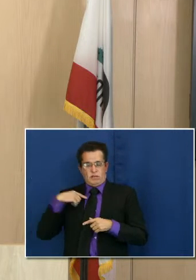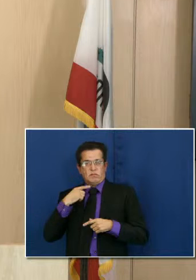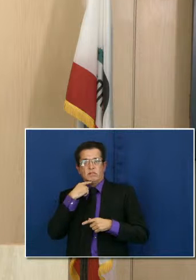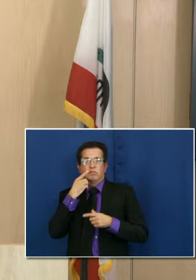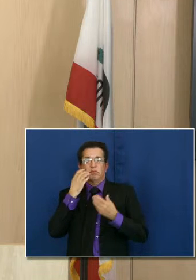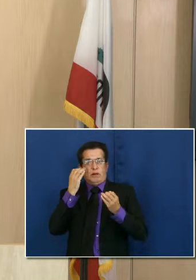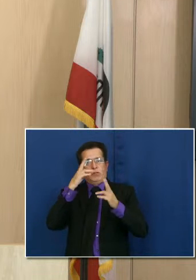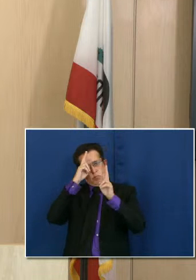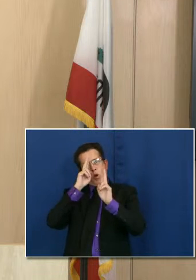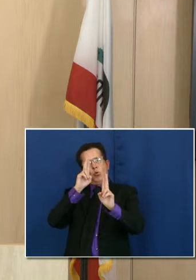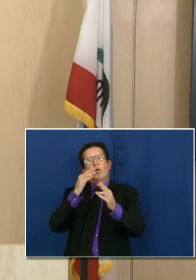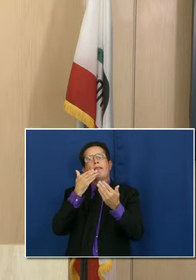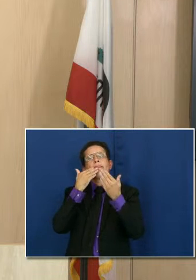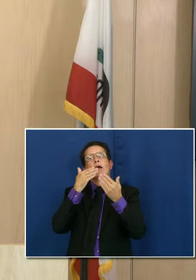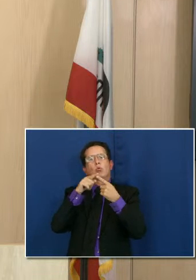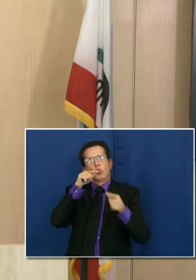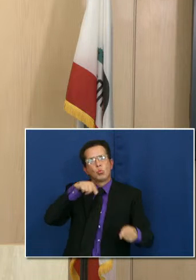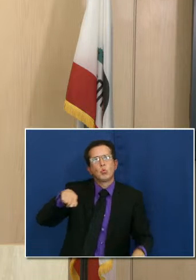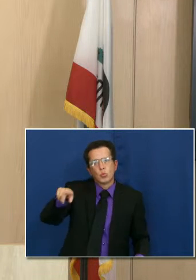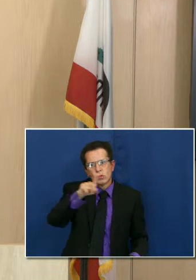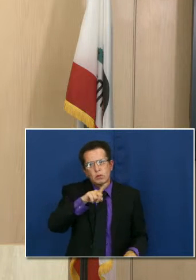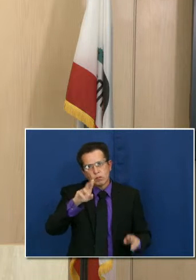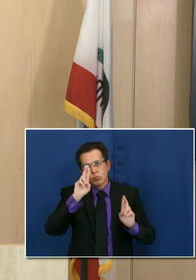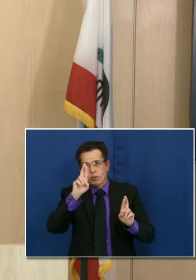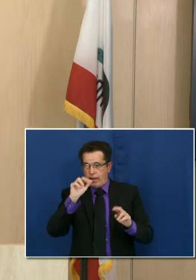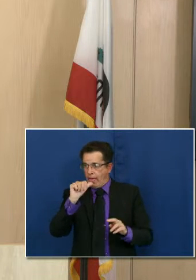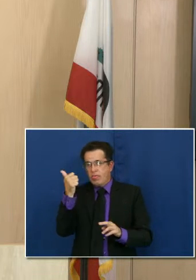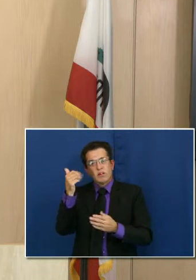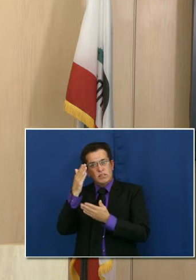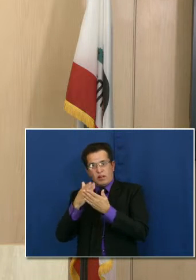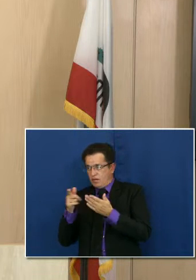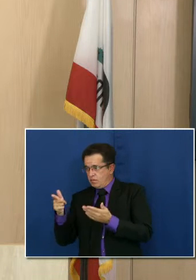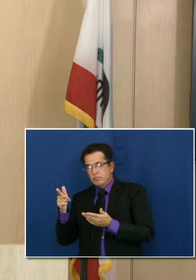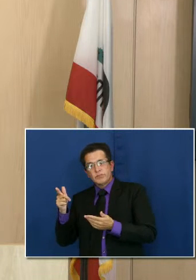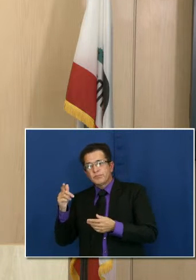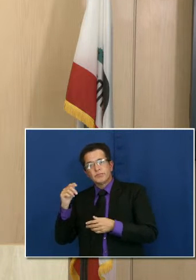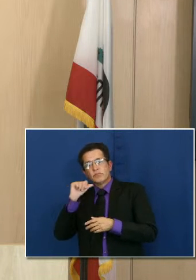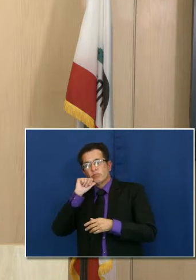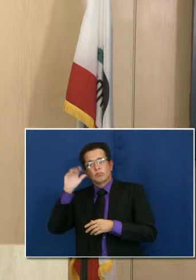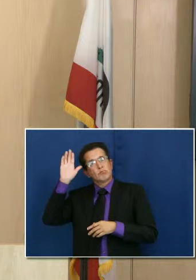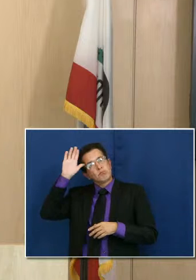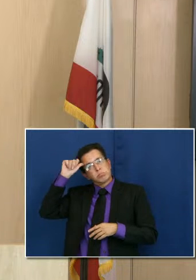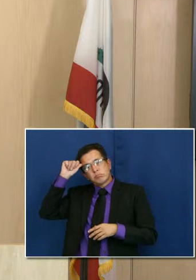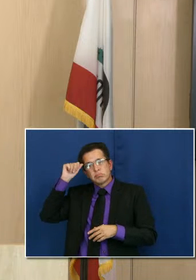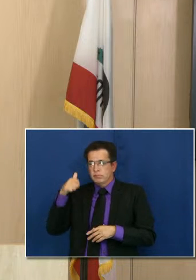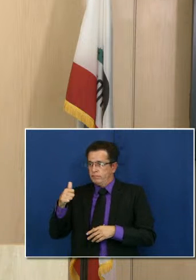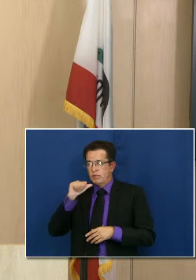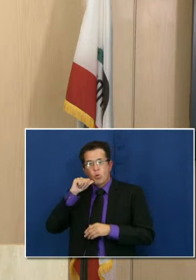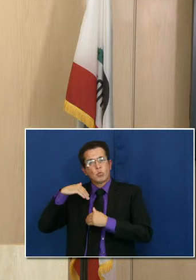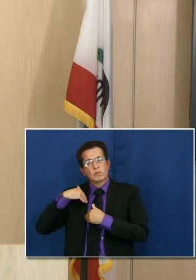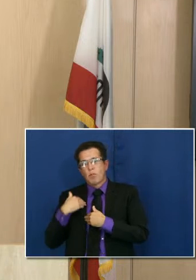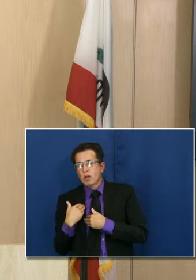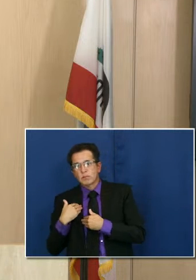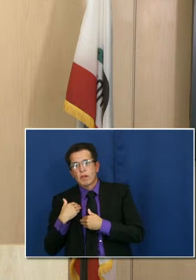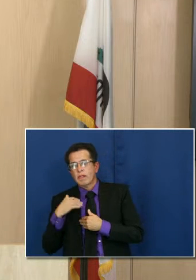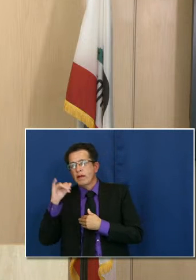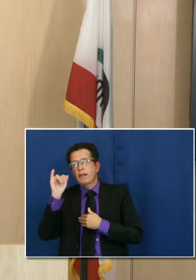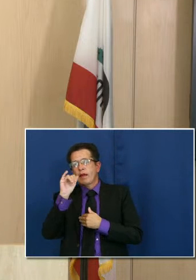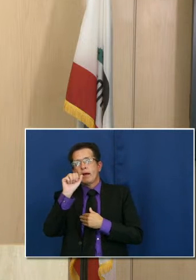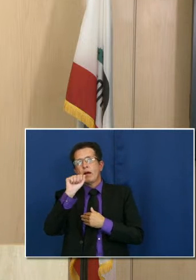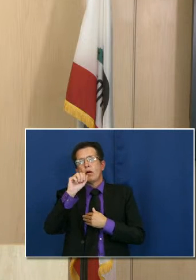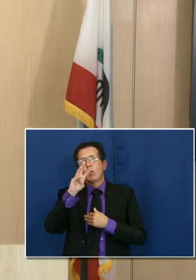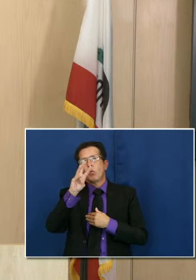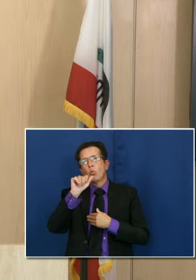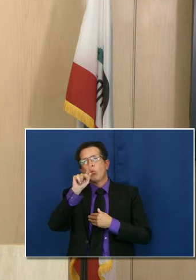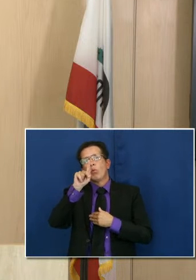you. For other entities that have chosen to act irresponsibly, entities in particular like the Awakened Church, where